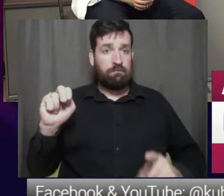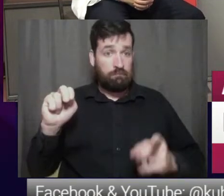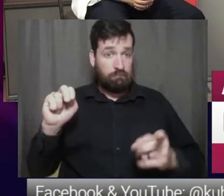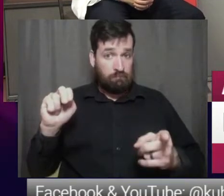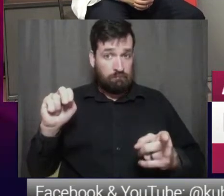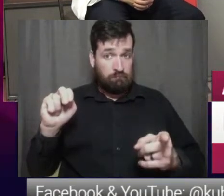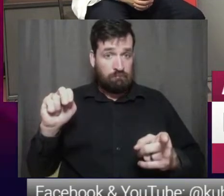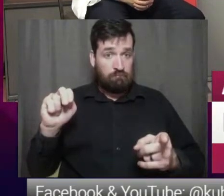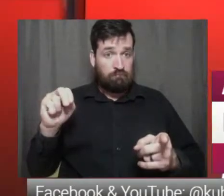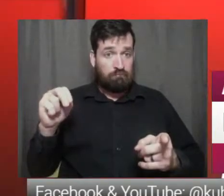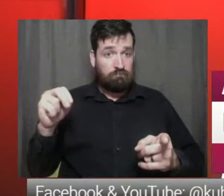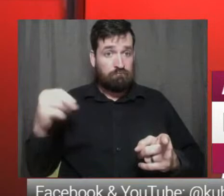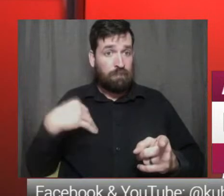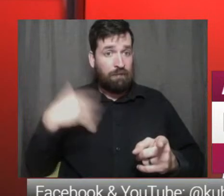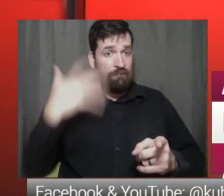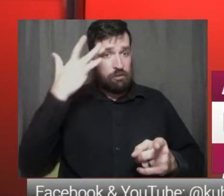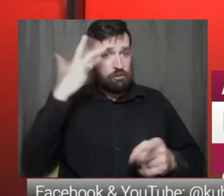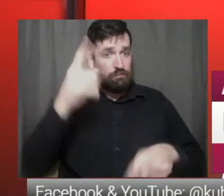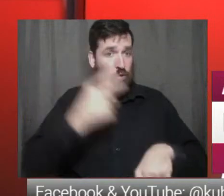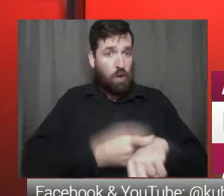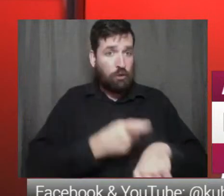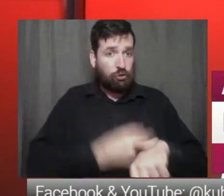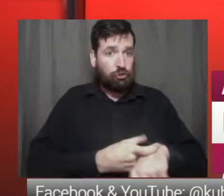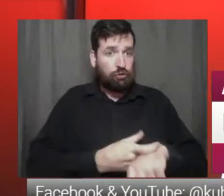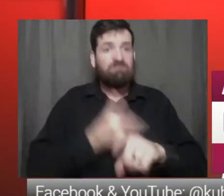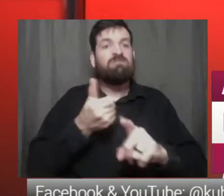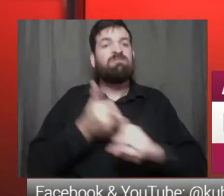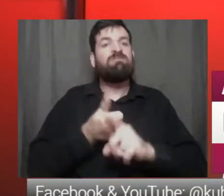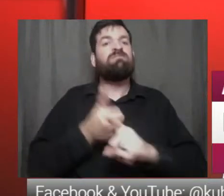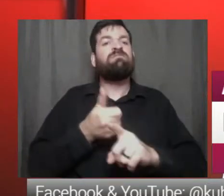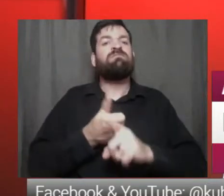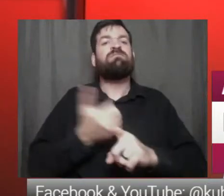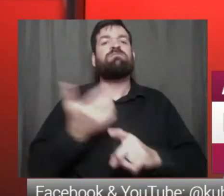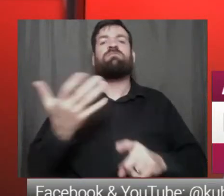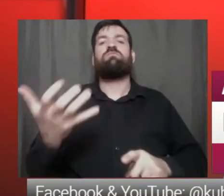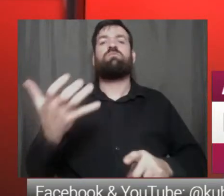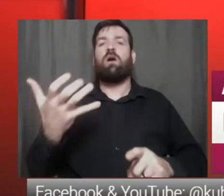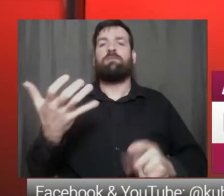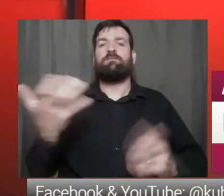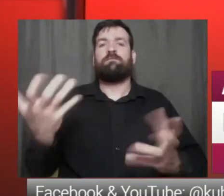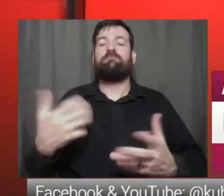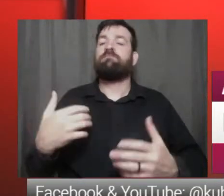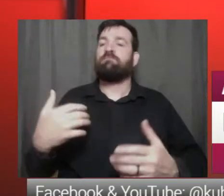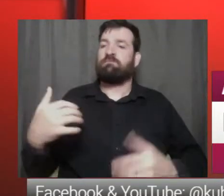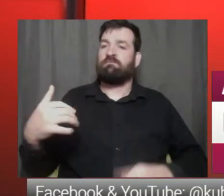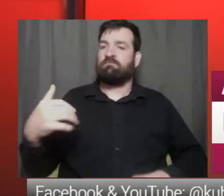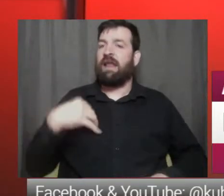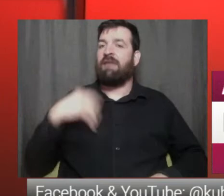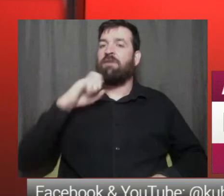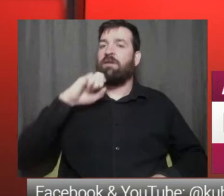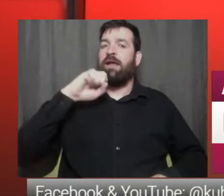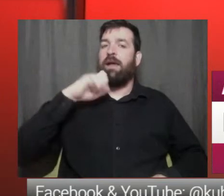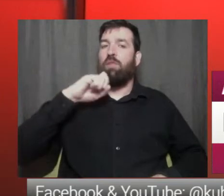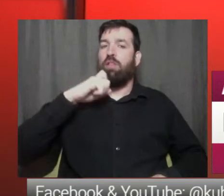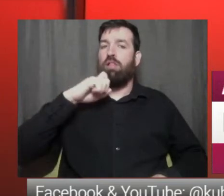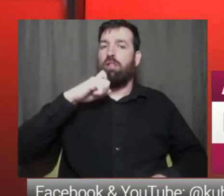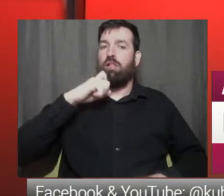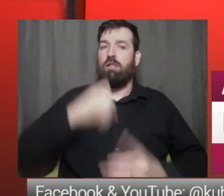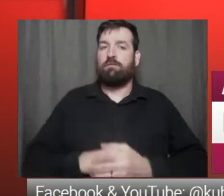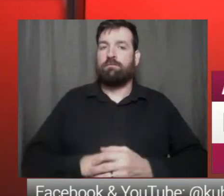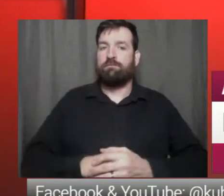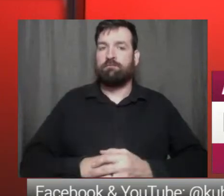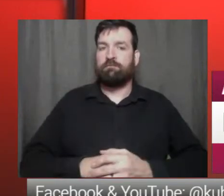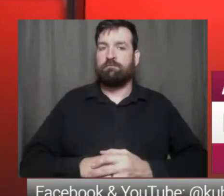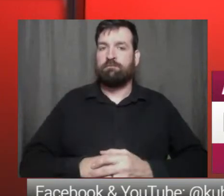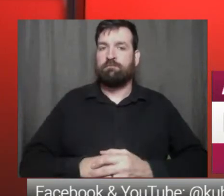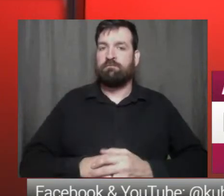in a smartwatch? Yeah, You're an so active guy. I wear an Apple smartwatch, and I don't necessarily check EKGs